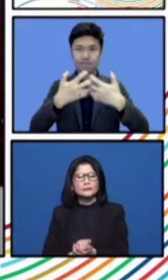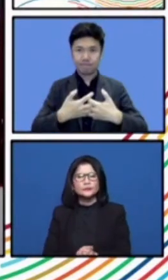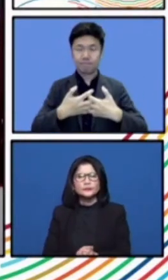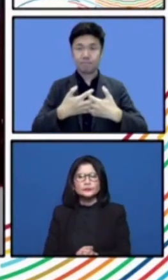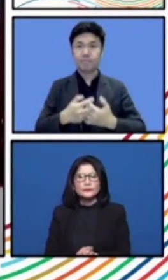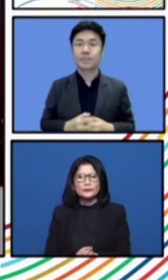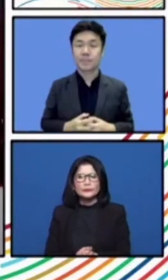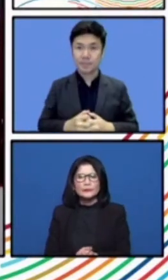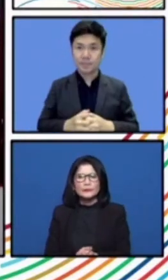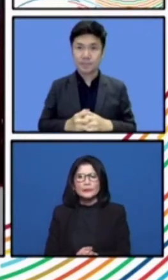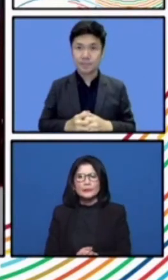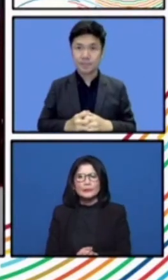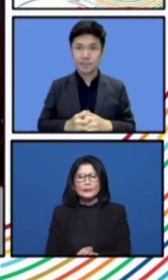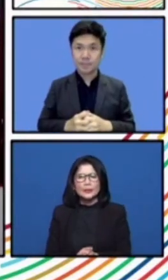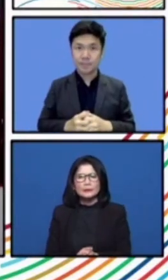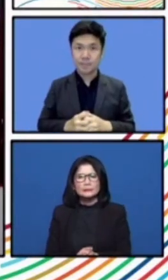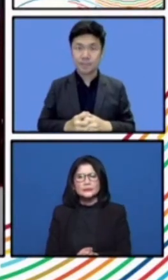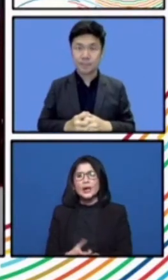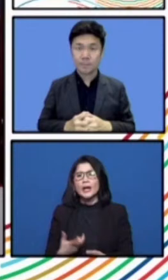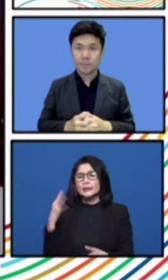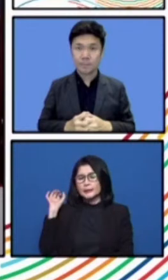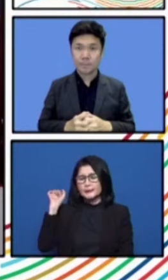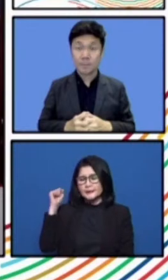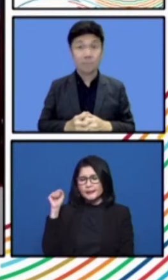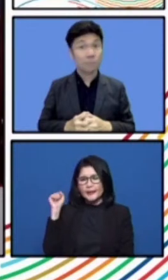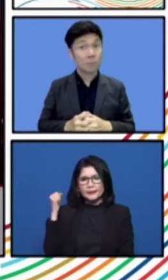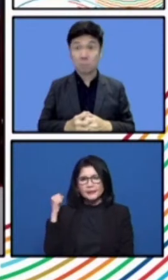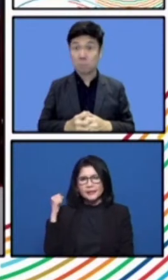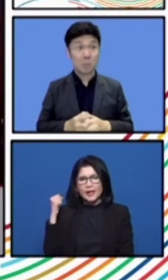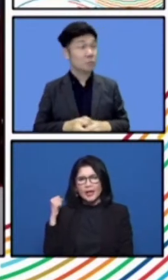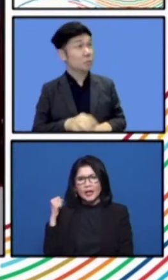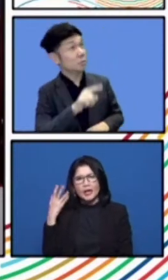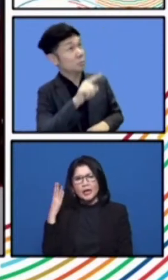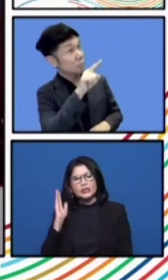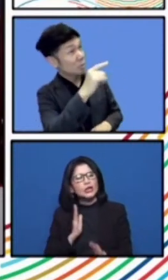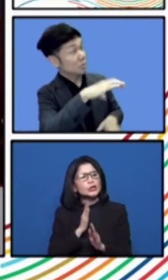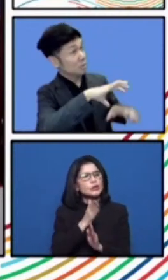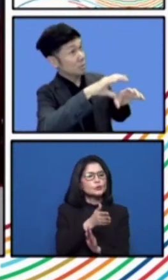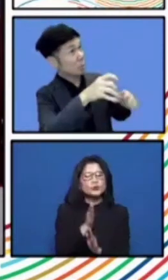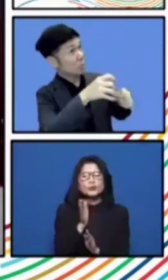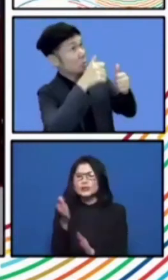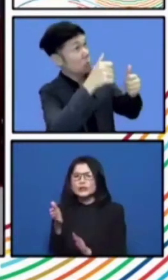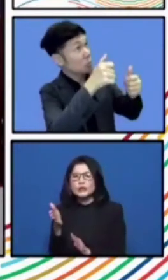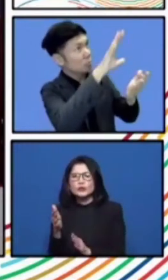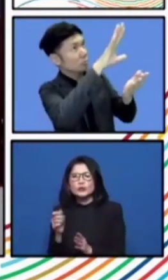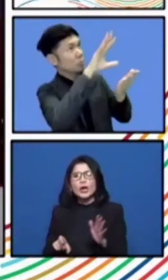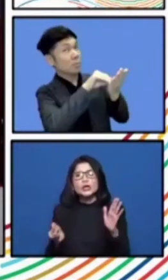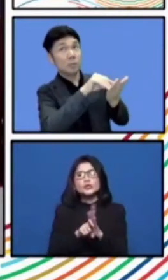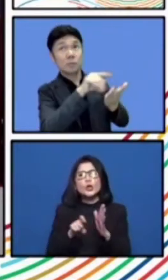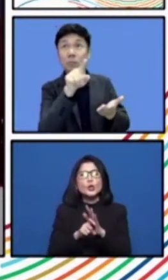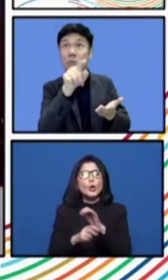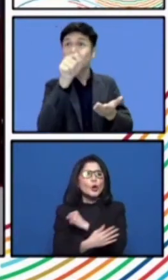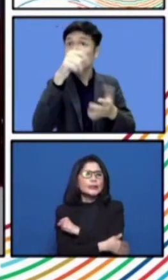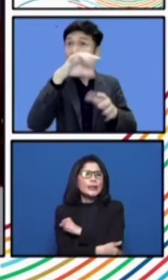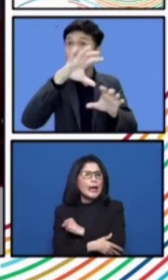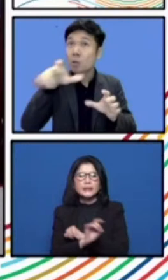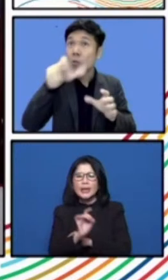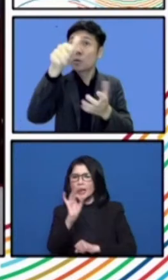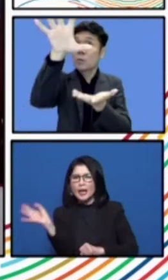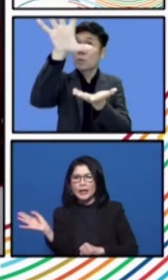simply replicate others formats and Innovation is especially